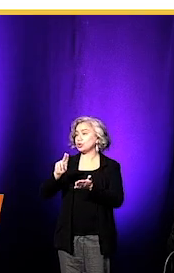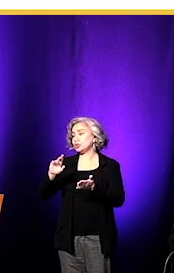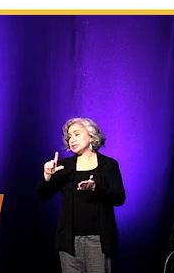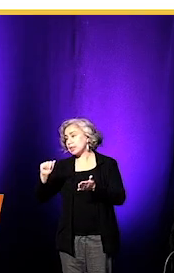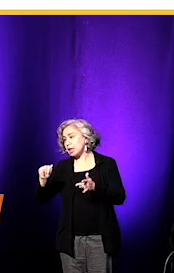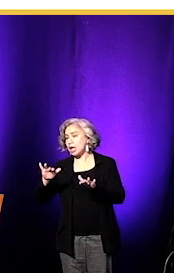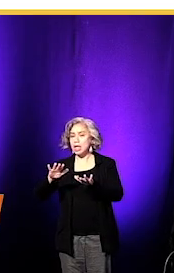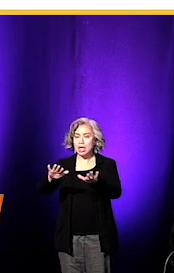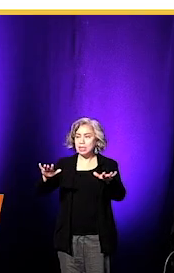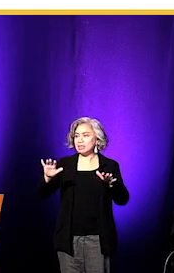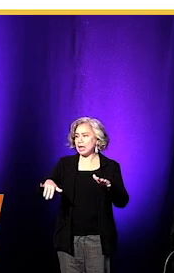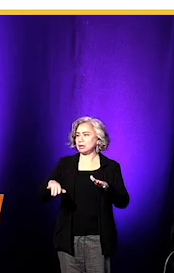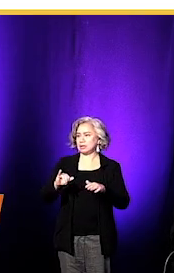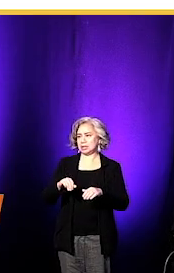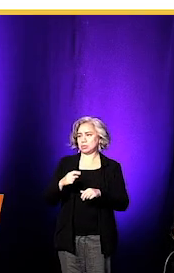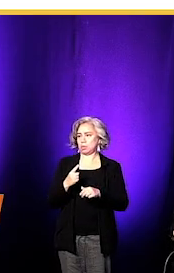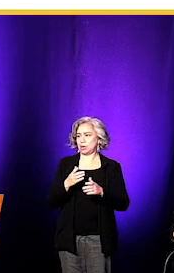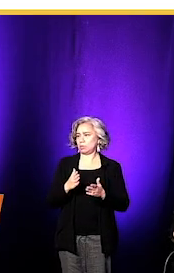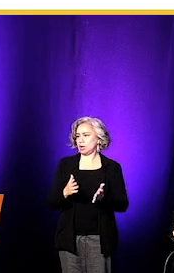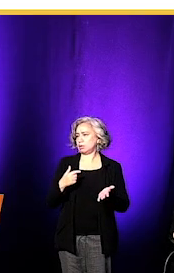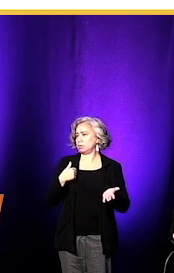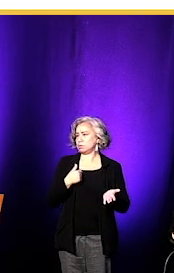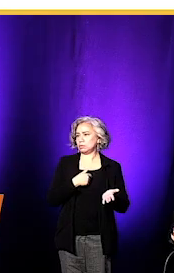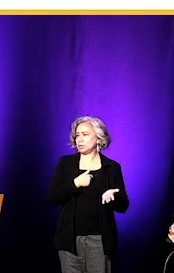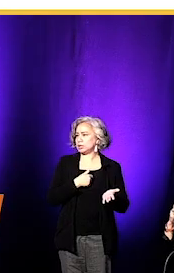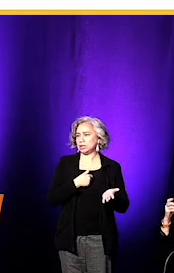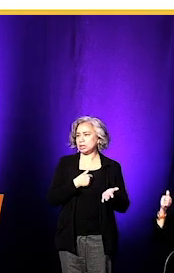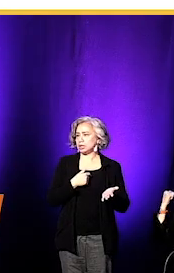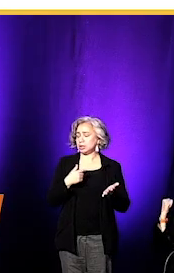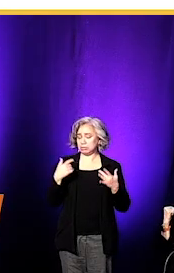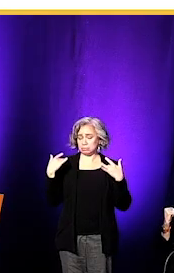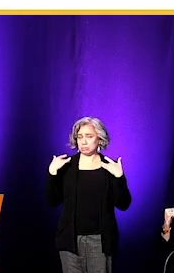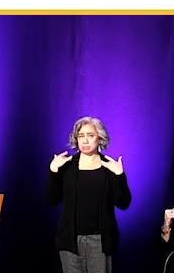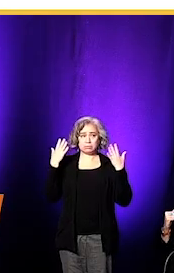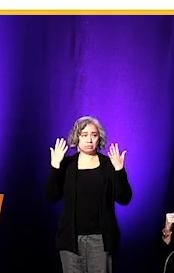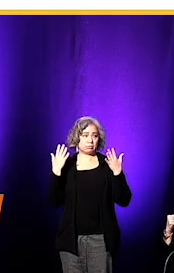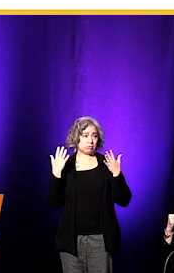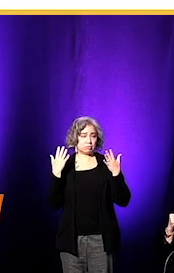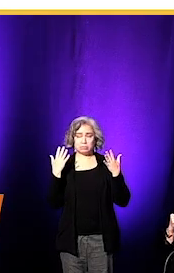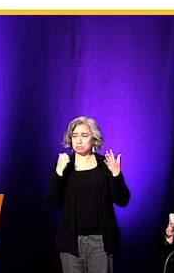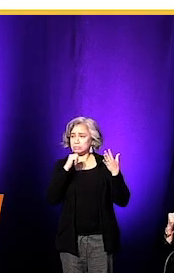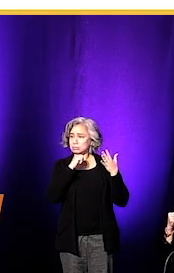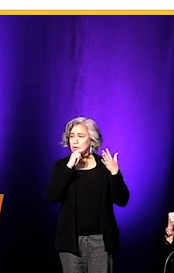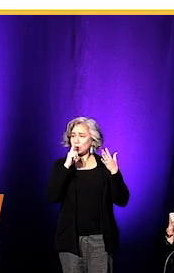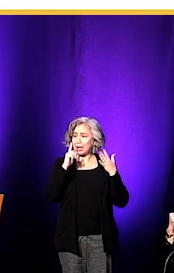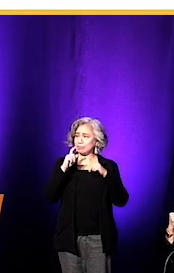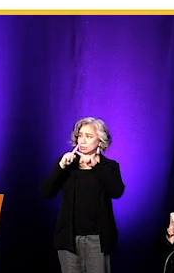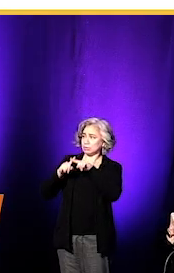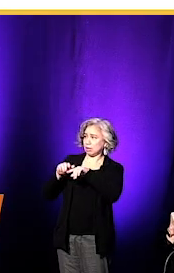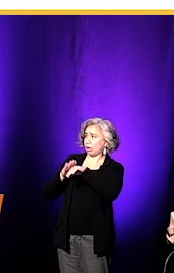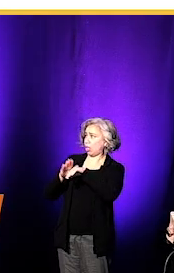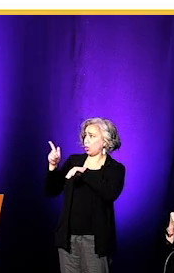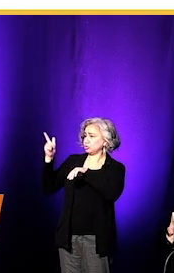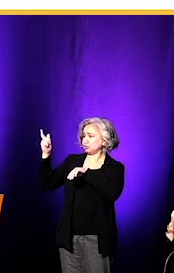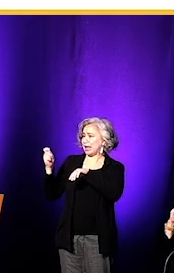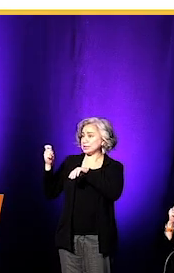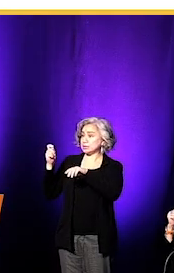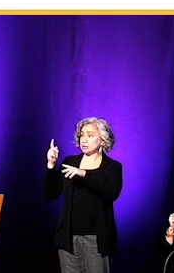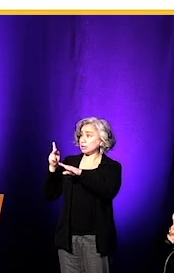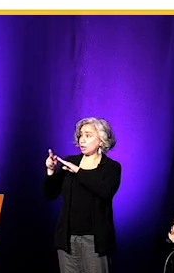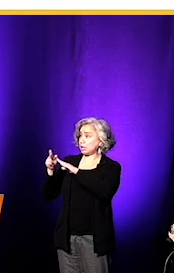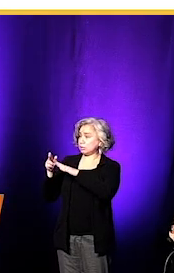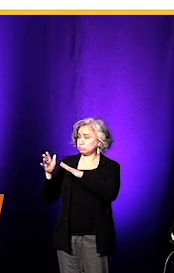that's one way that we were not beholden to the canceling of grants that's happening now. And the